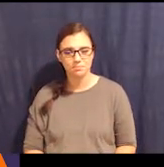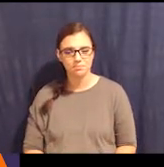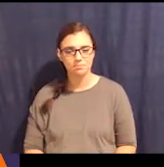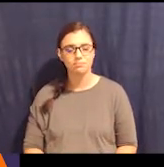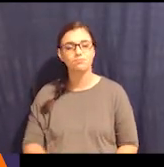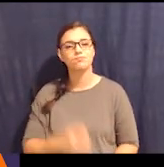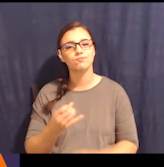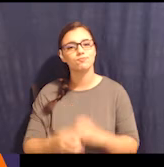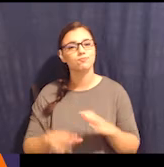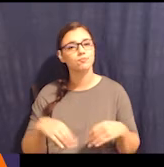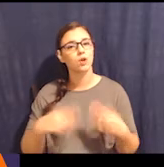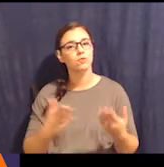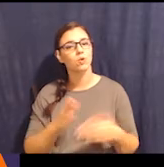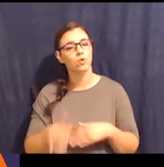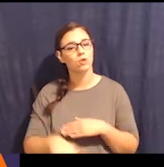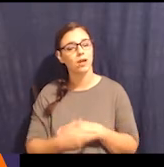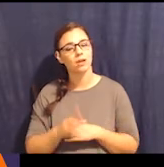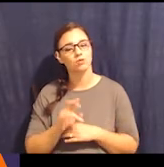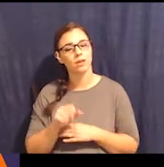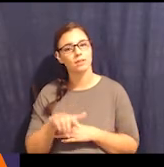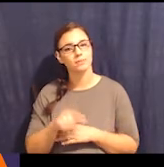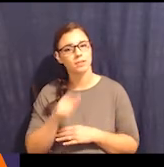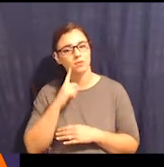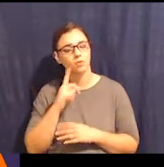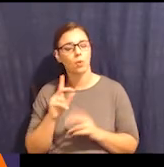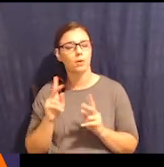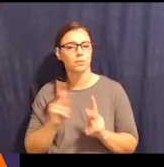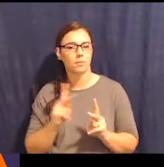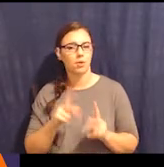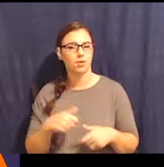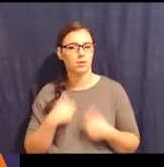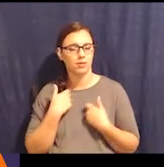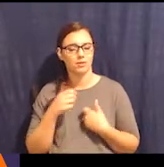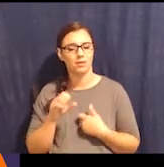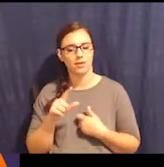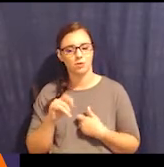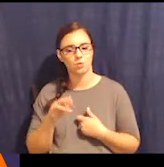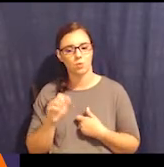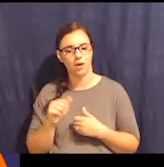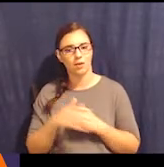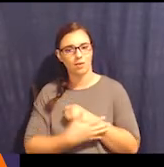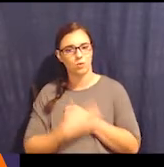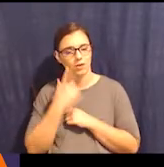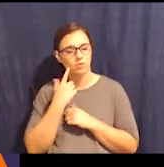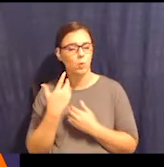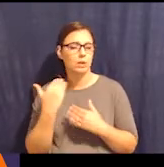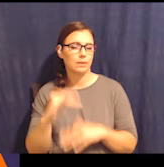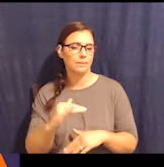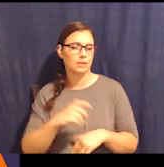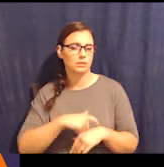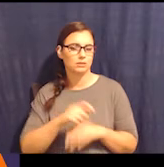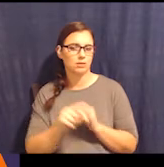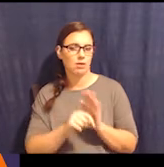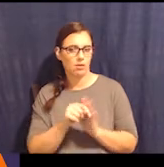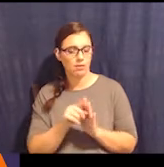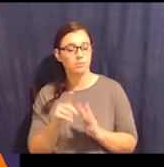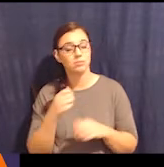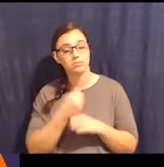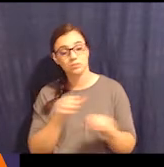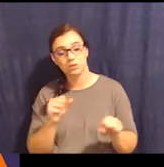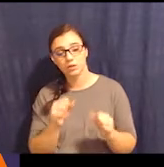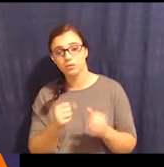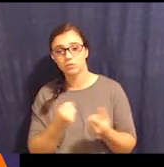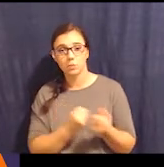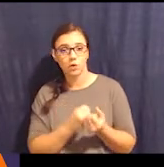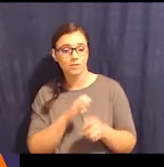Alachua County for limited periods of time when a safe, supportive environment away from home is needed to help someone